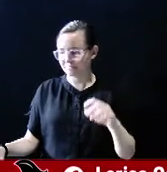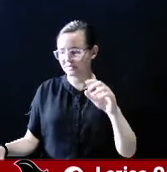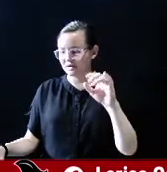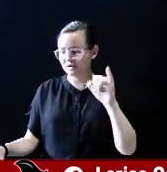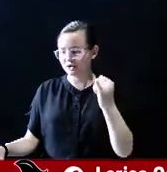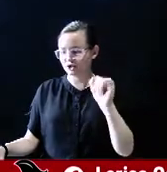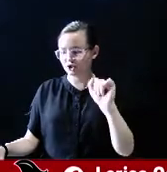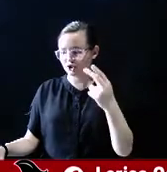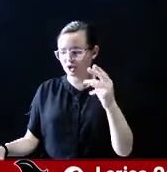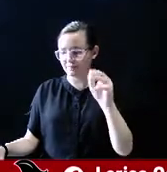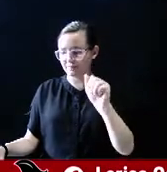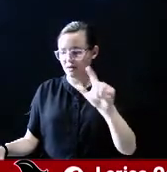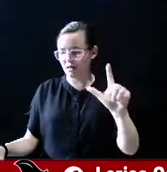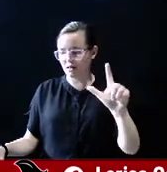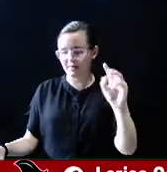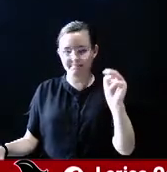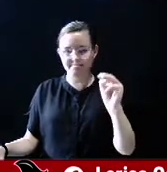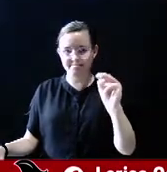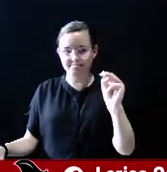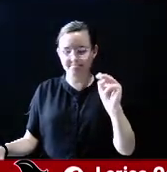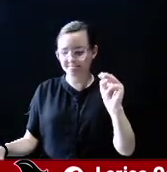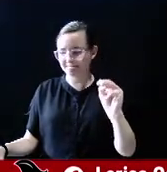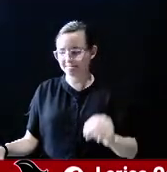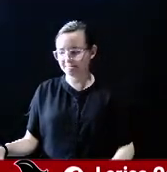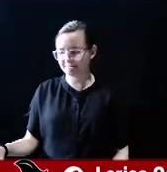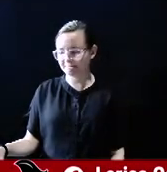Jamal Kieran Moore.